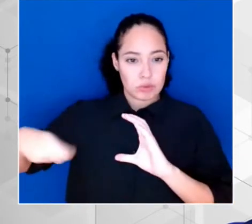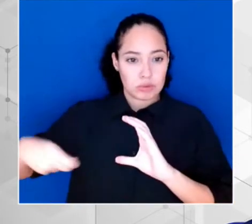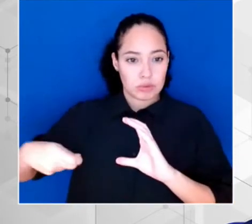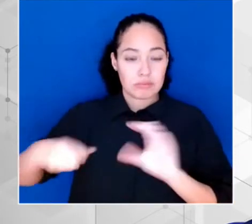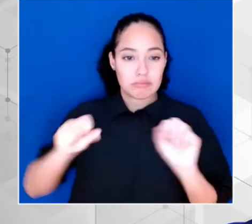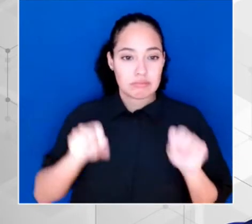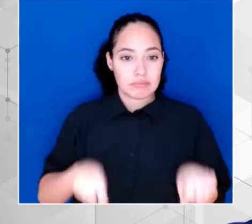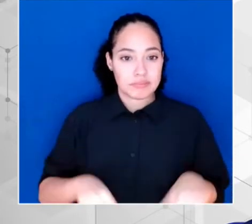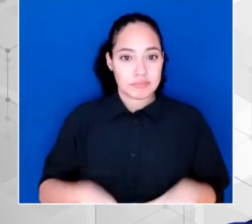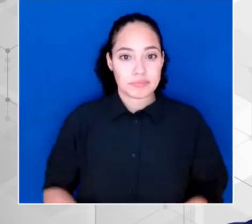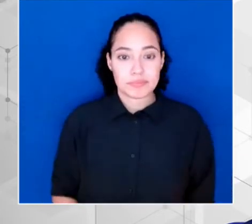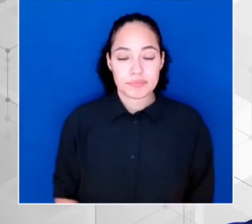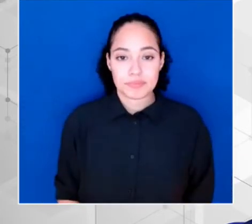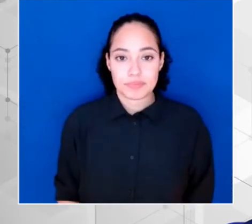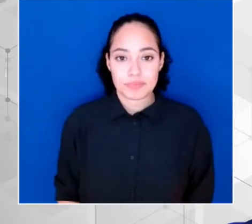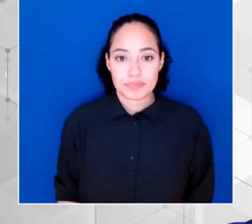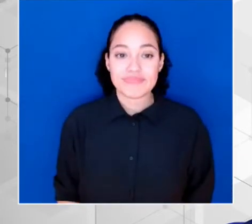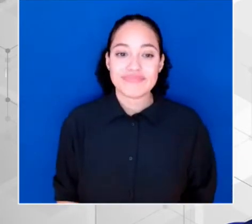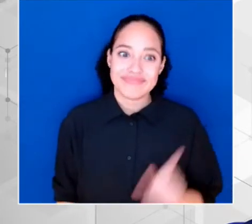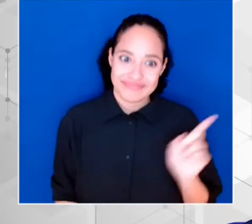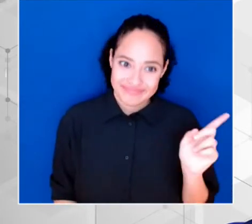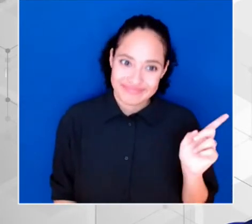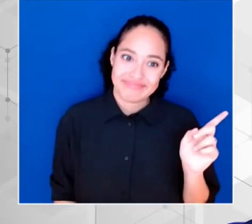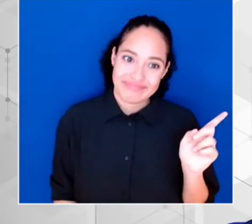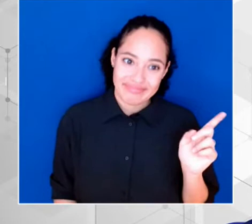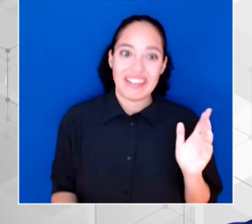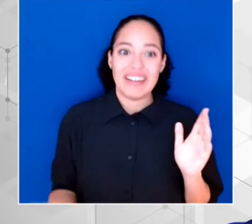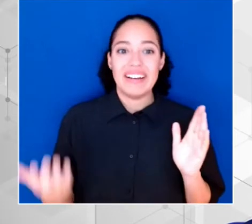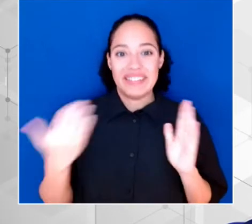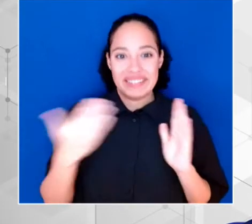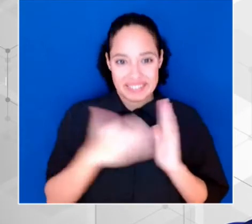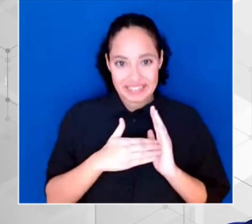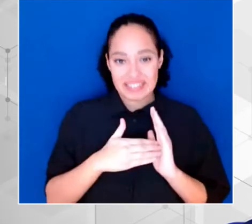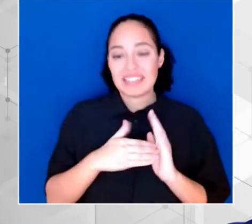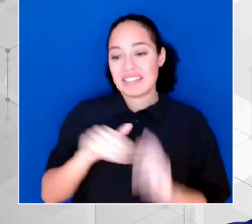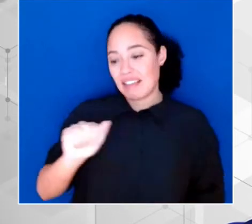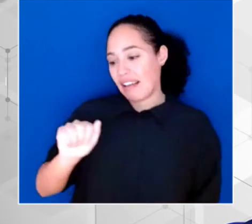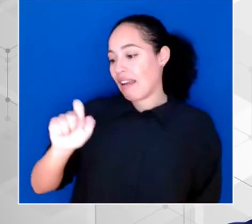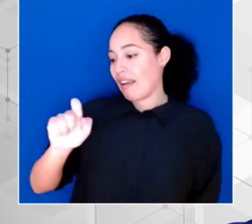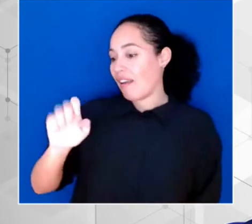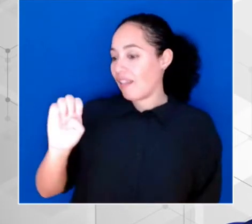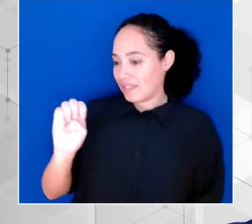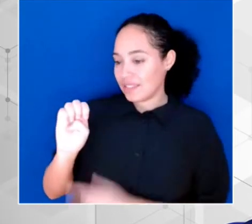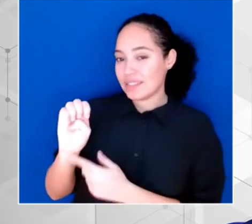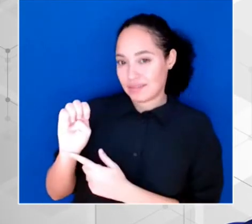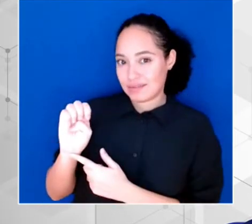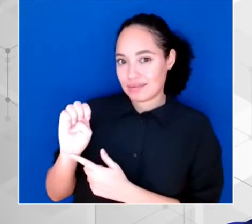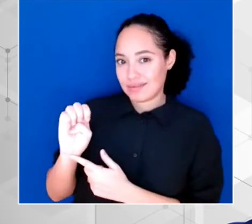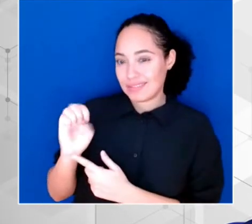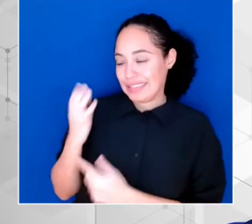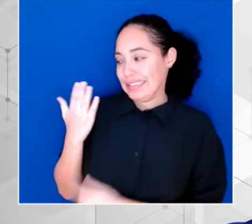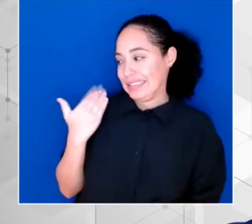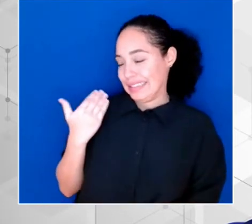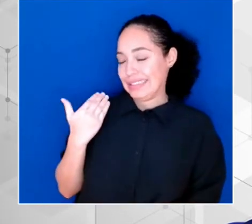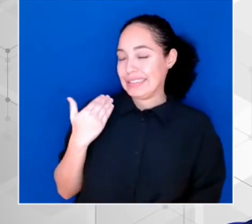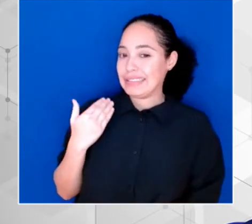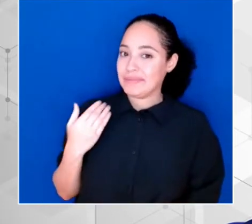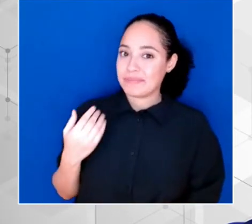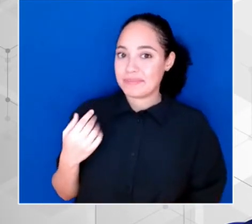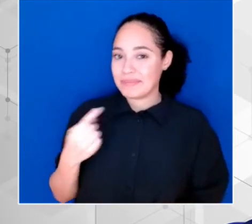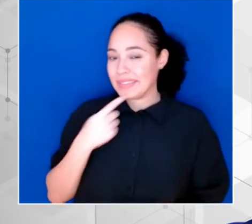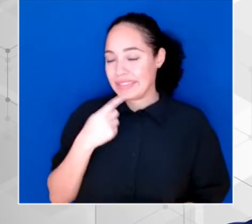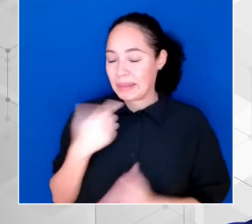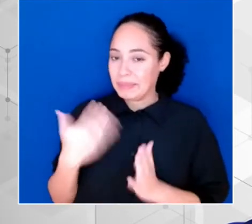I've already talked about it 2 times, and you can install it globally in your machine, and you can